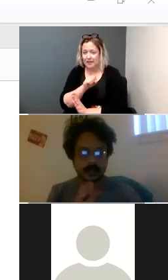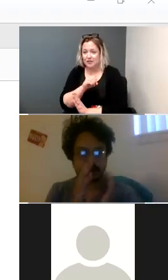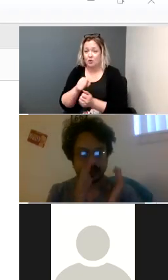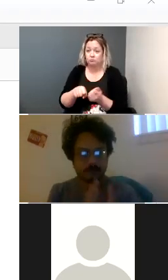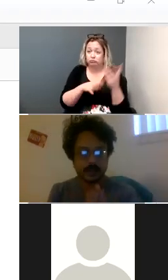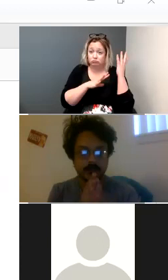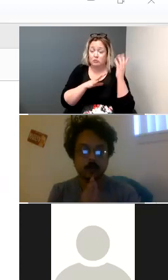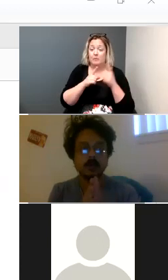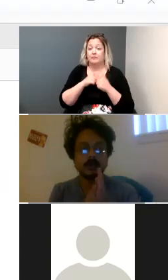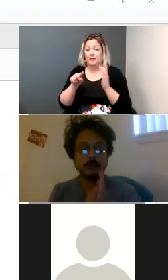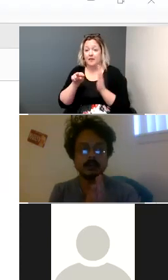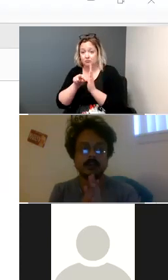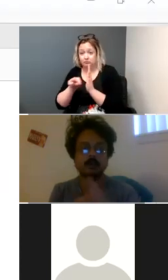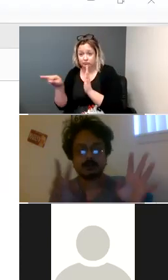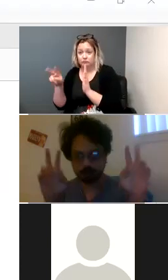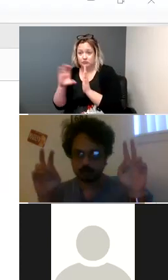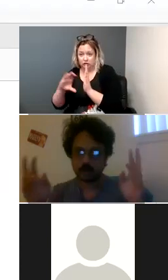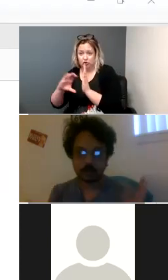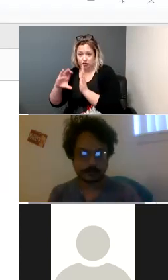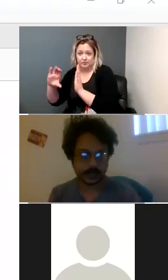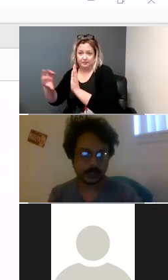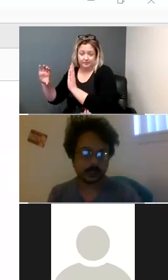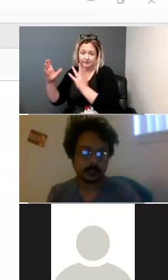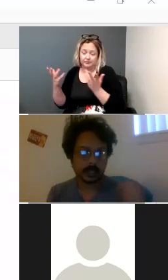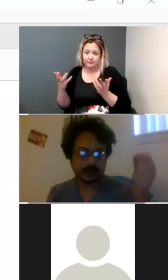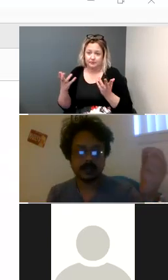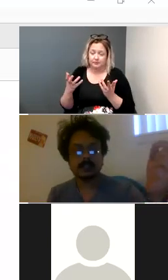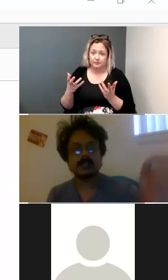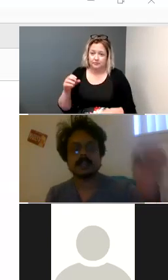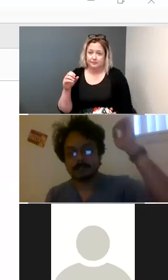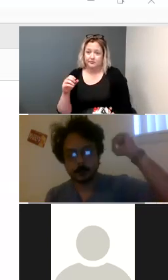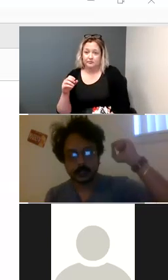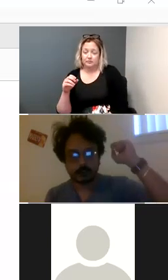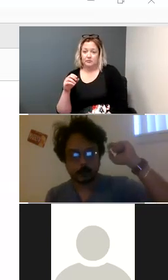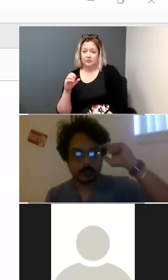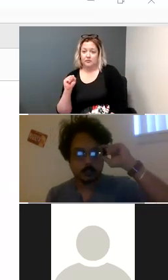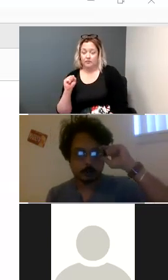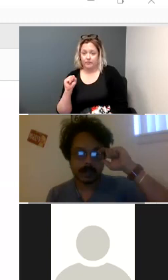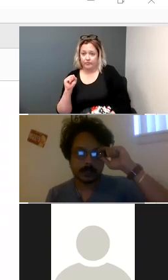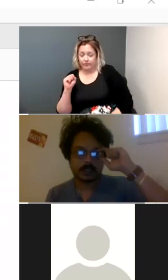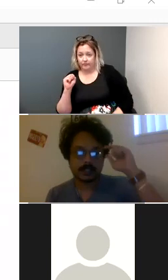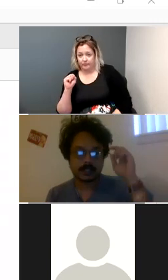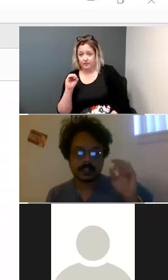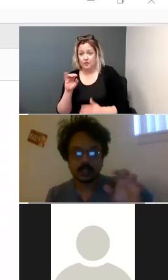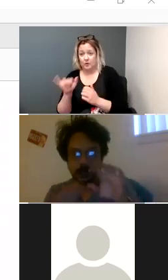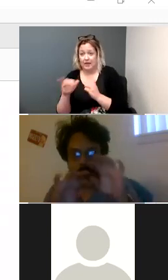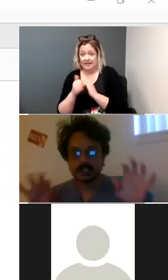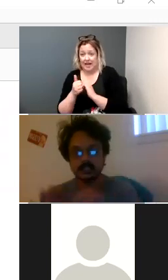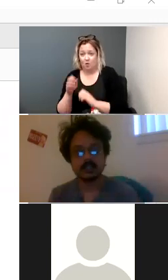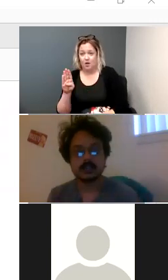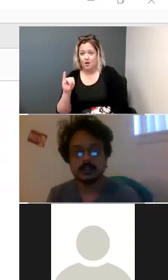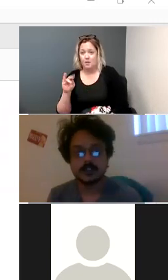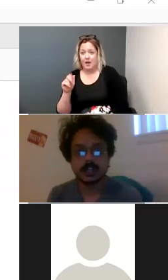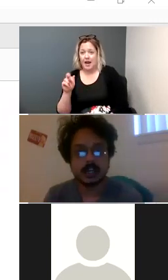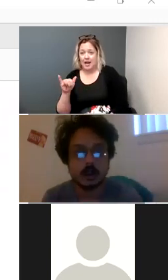point again, and then I find, okay, the middle value is sort of 10. And then I say, yes, I found that value. So binary search essentially